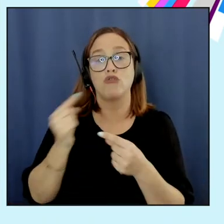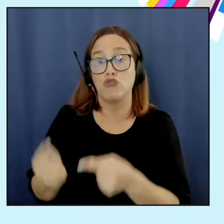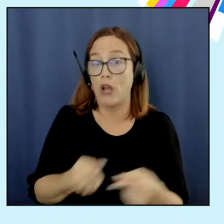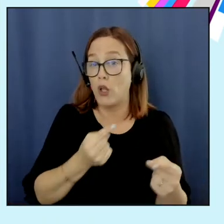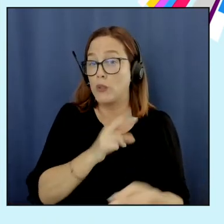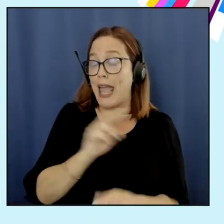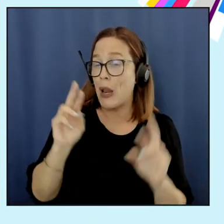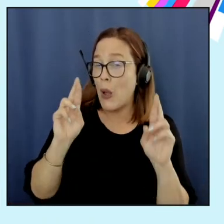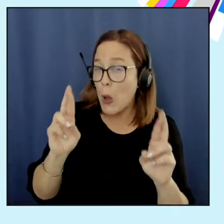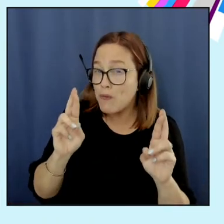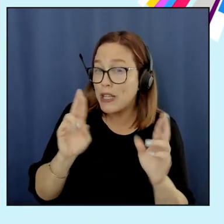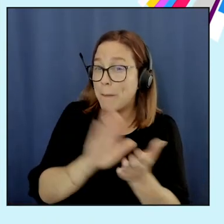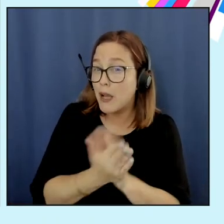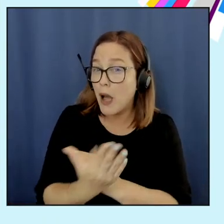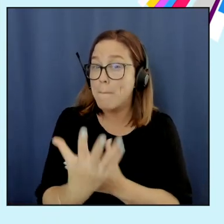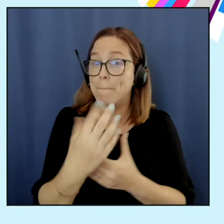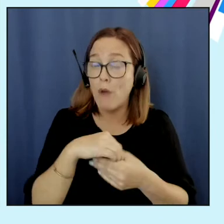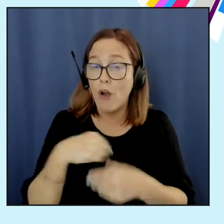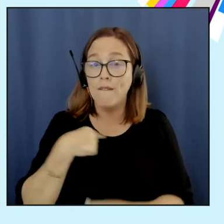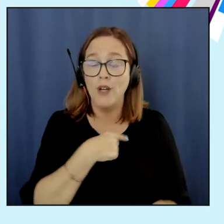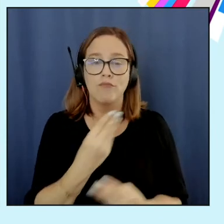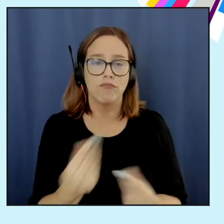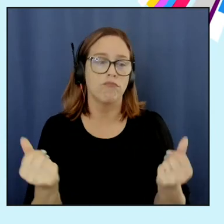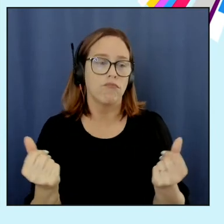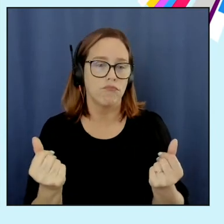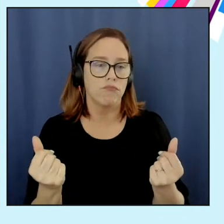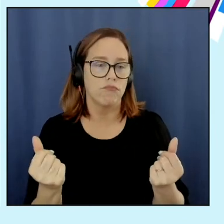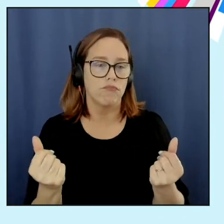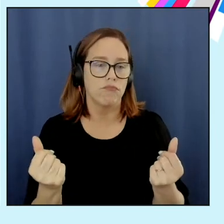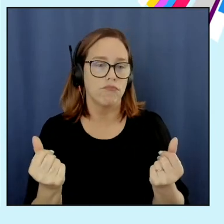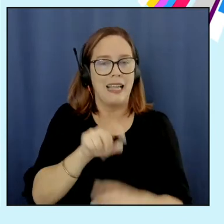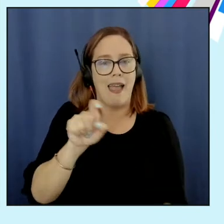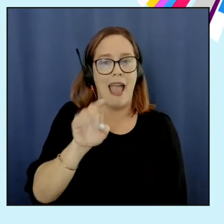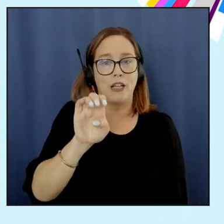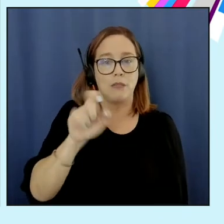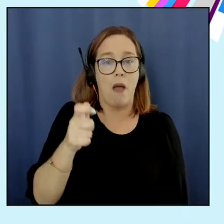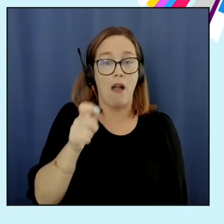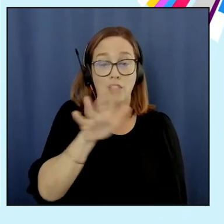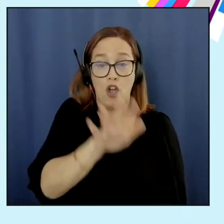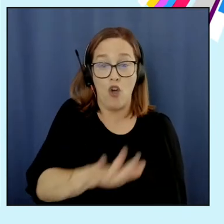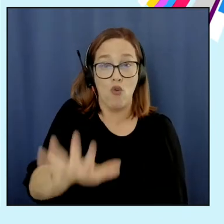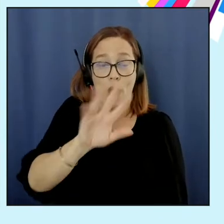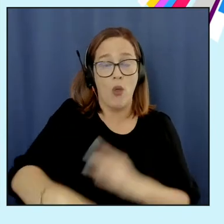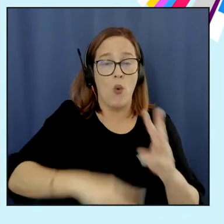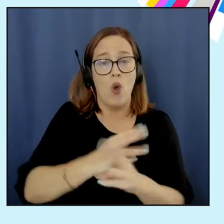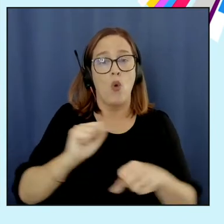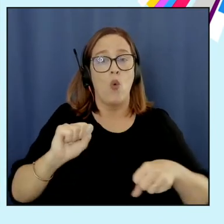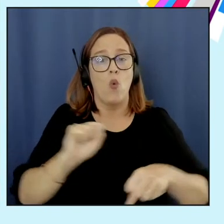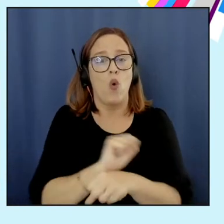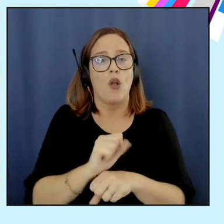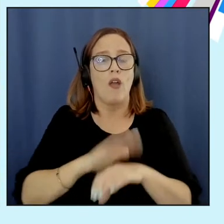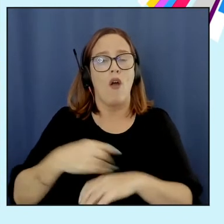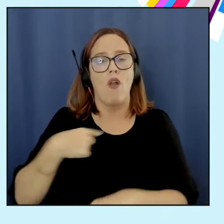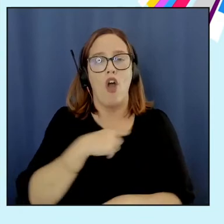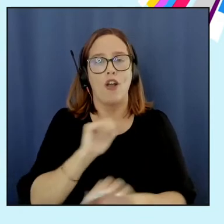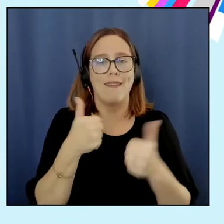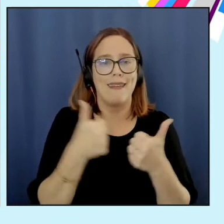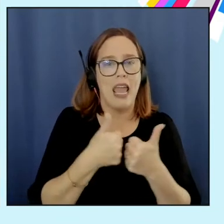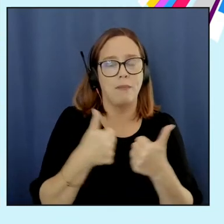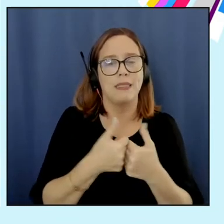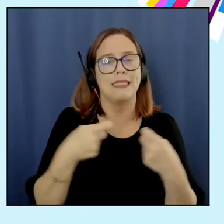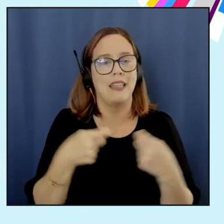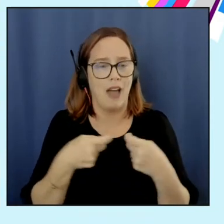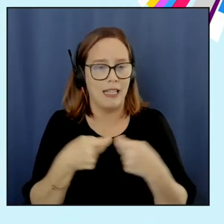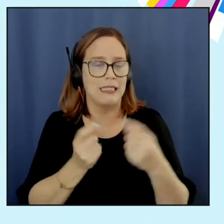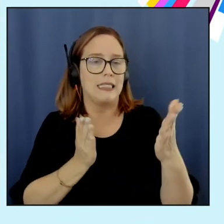a part of the solution. Inside Xbox, around the world, working on our games, our devices, and our services,